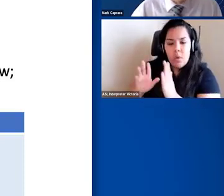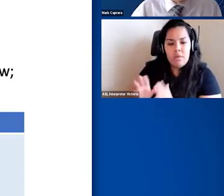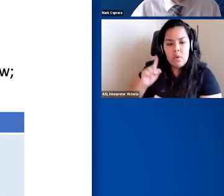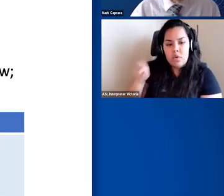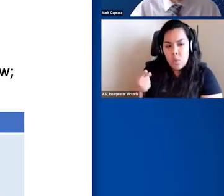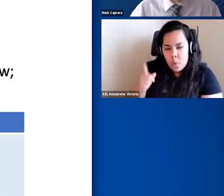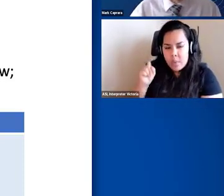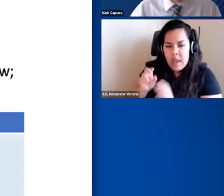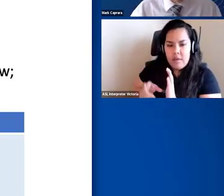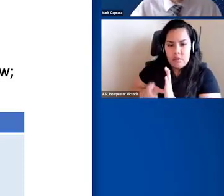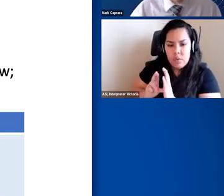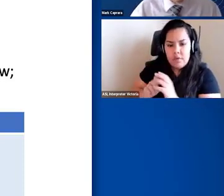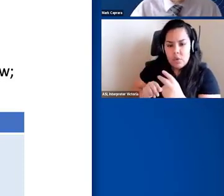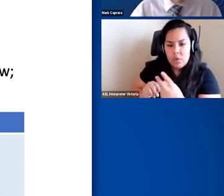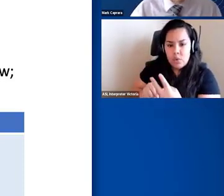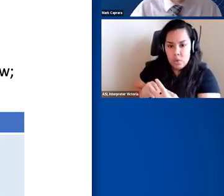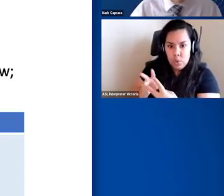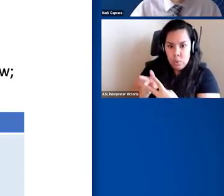5.